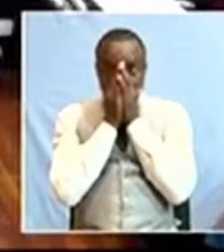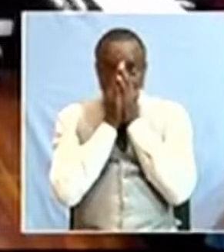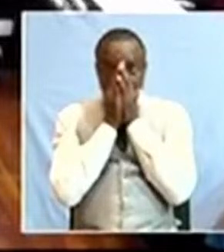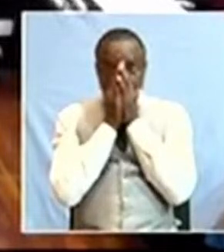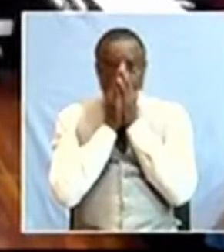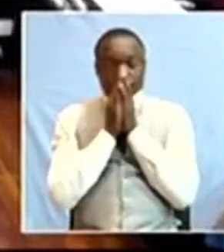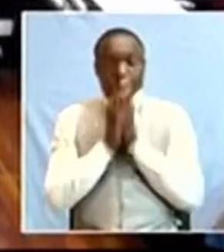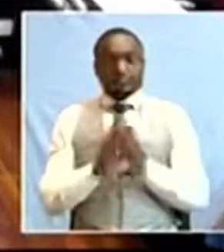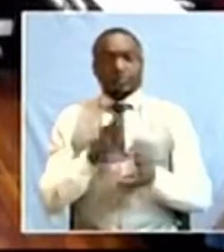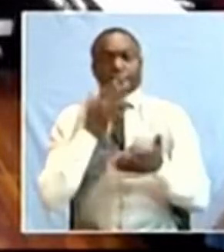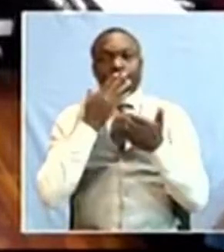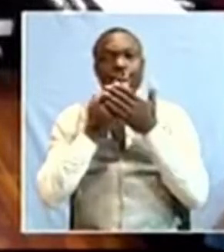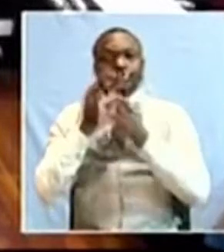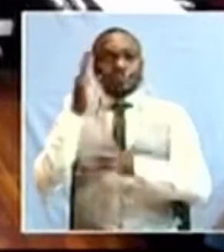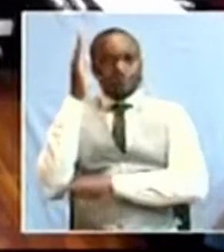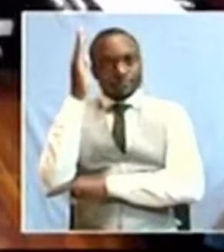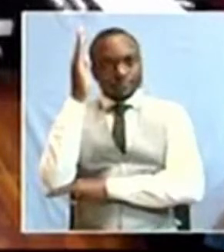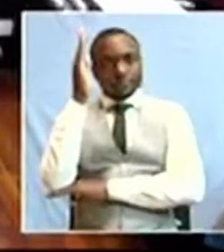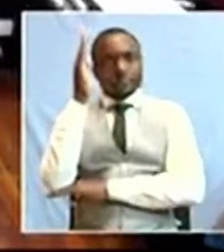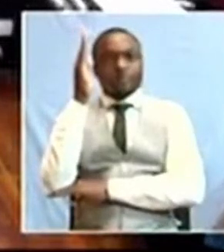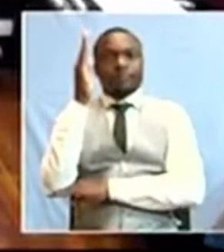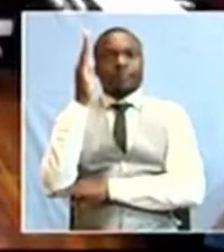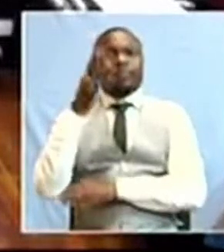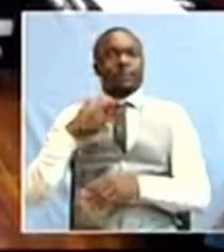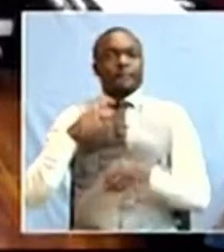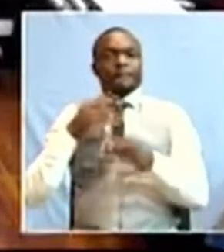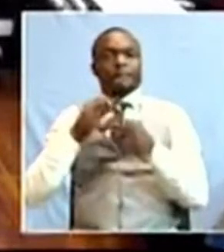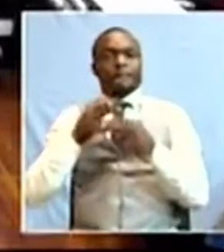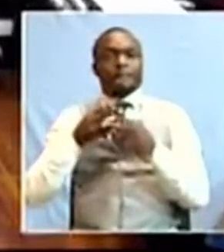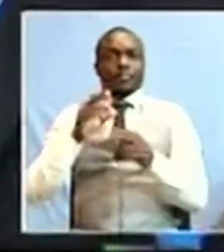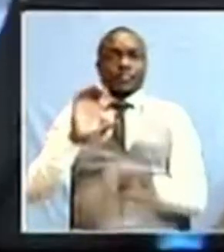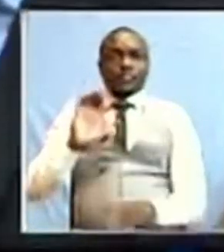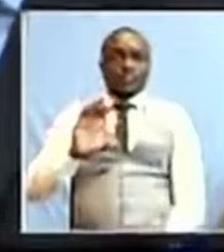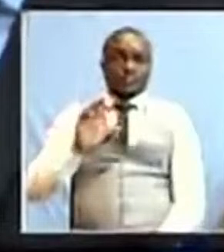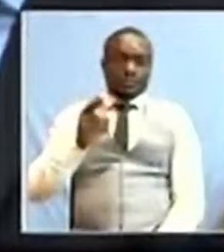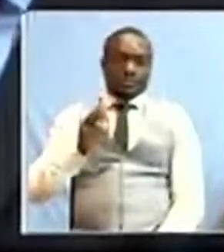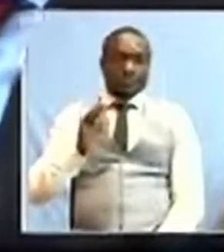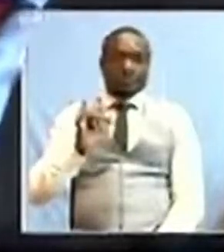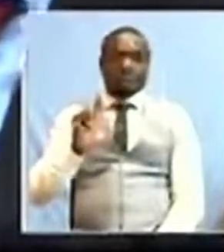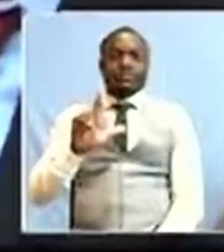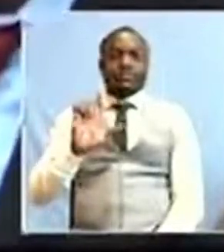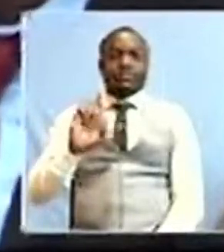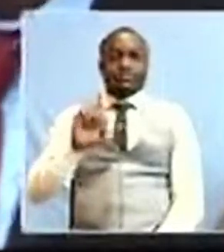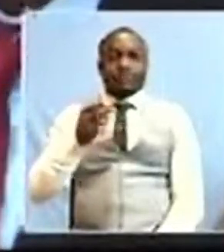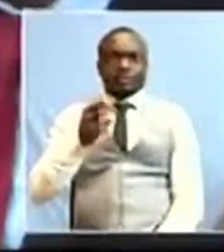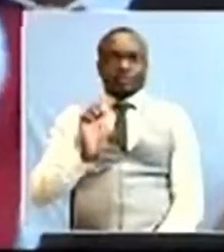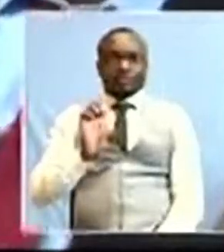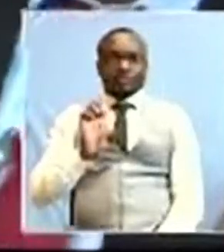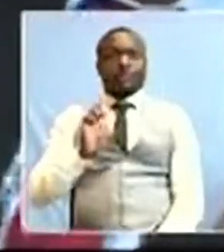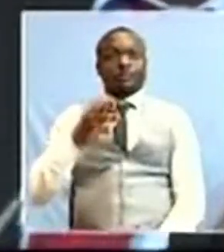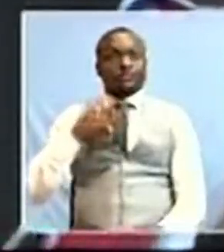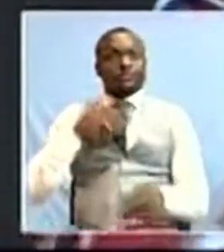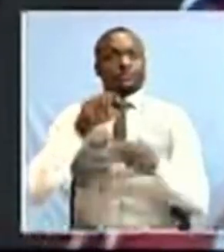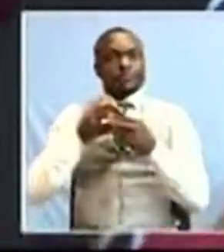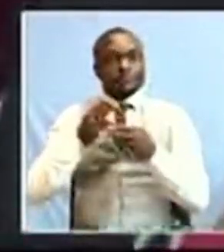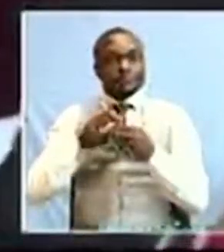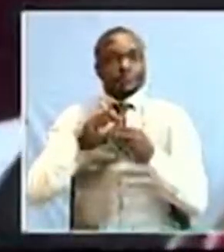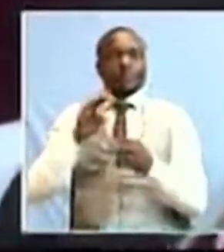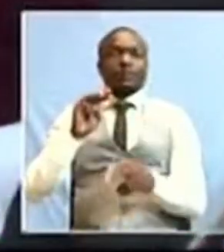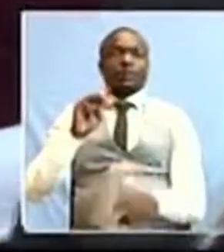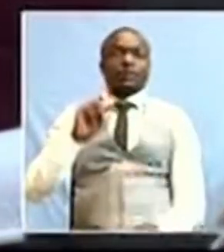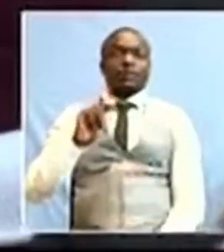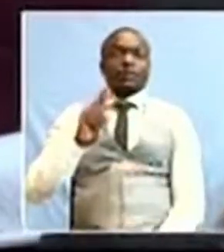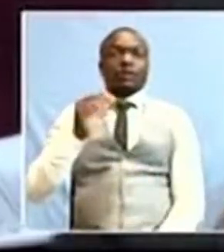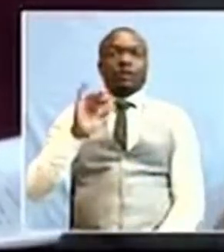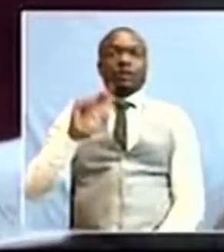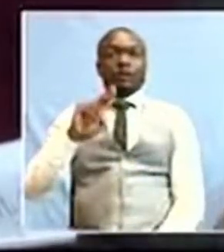Good afternoon, everyone. My name is Rachel Chileshe from the Office of the Clerk. Thank you, Chair. My name is Masiliso Miango from the Office